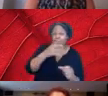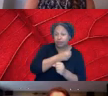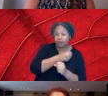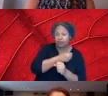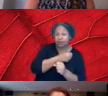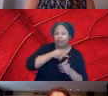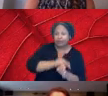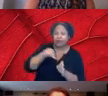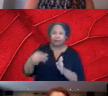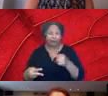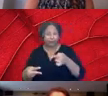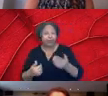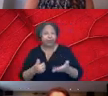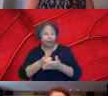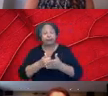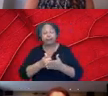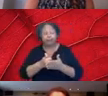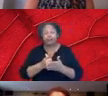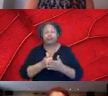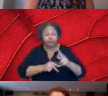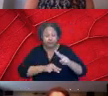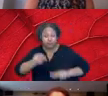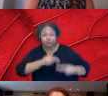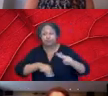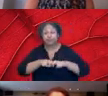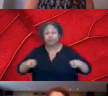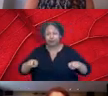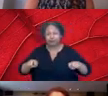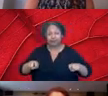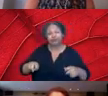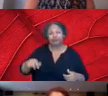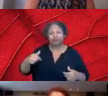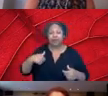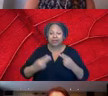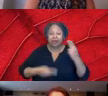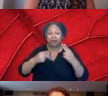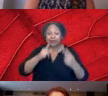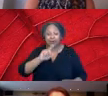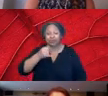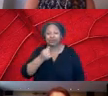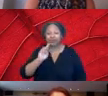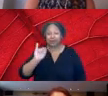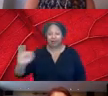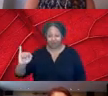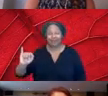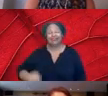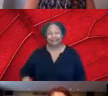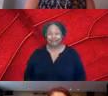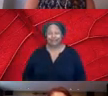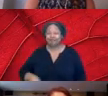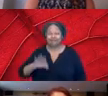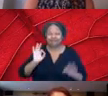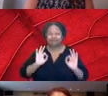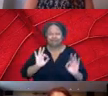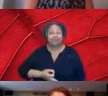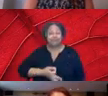that process as well, to nominate someone that, which is JAMI as well. So yes, it's an excellent award.